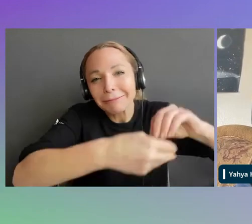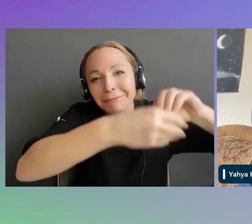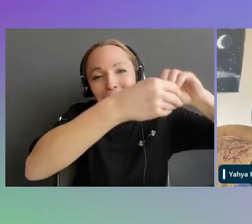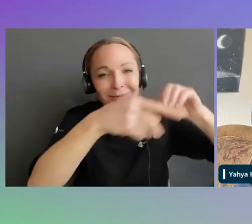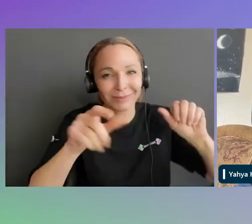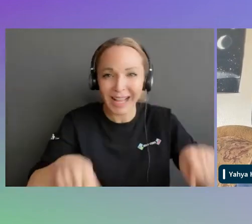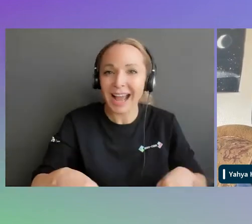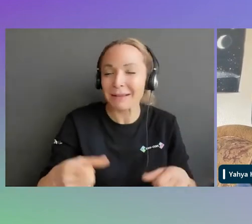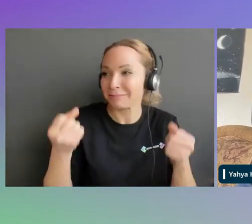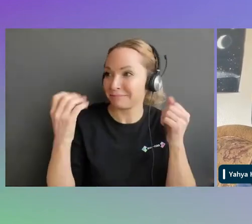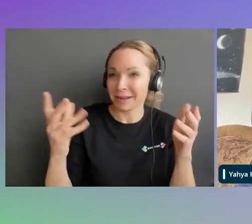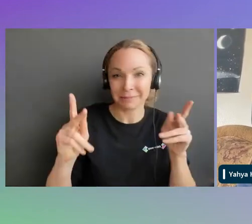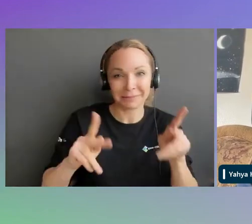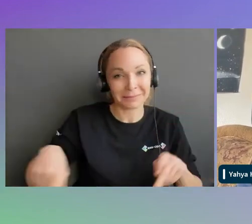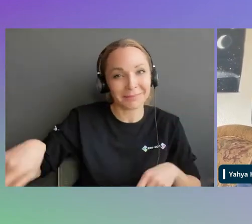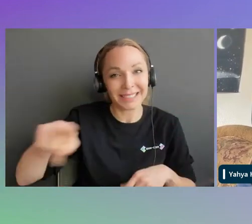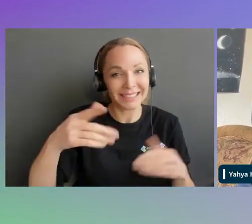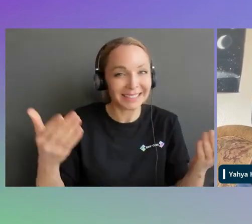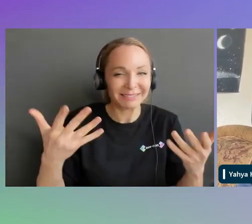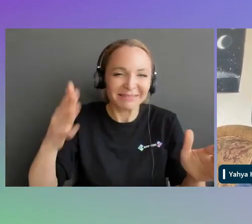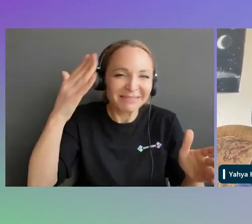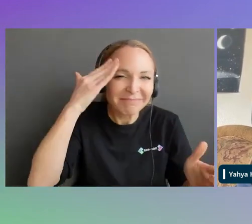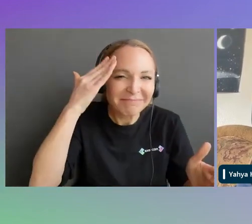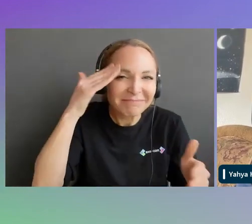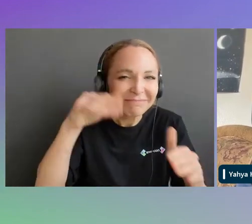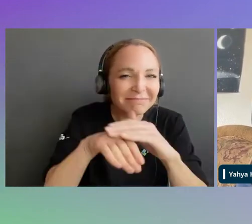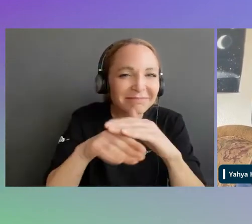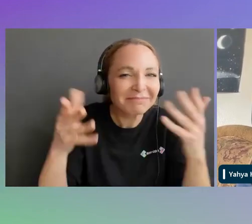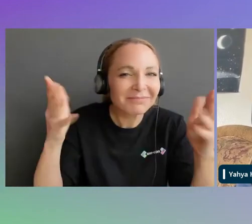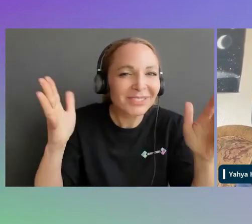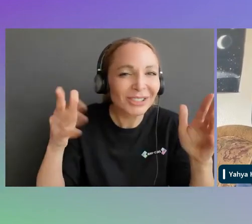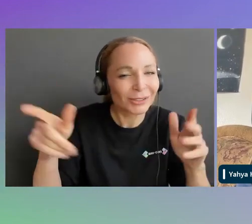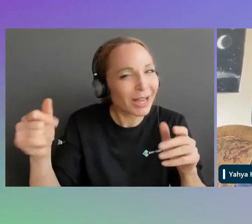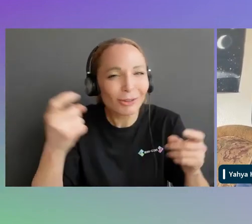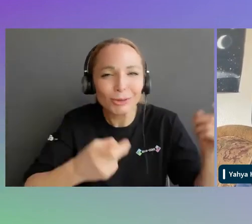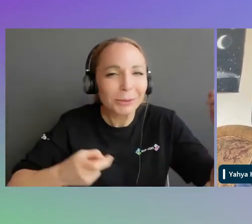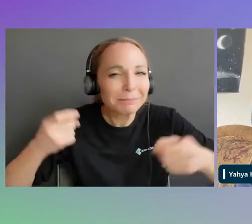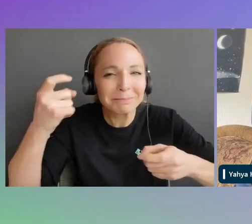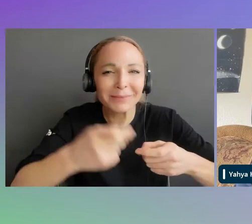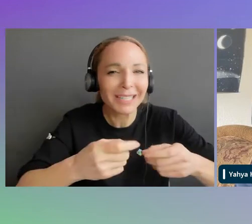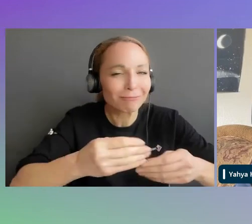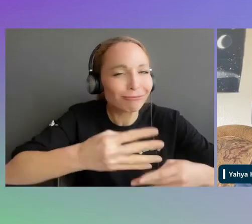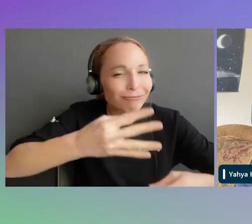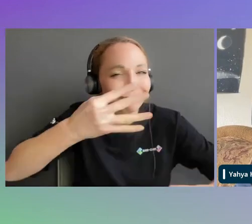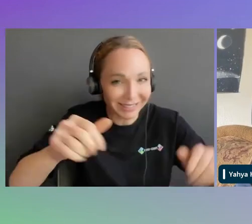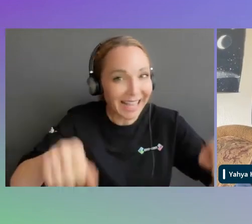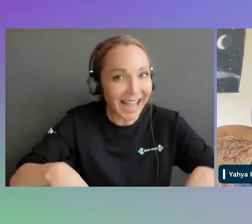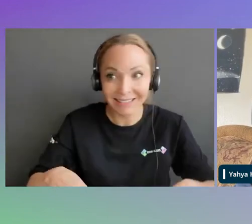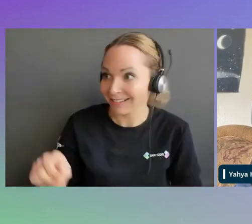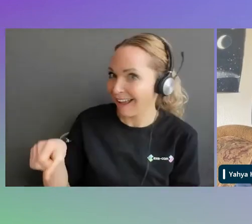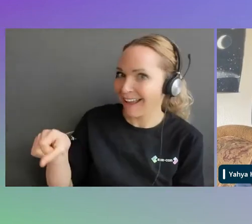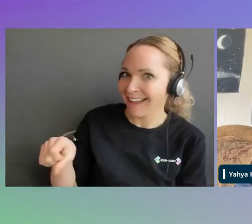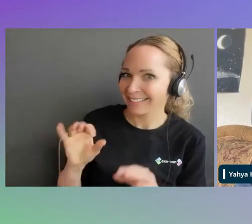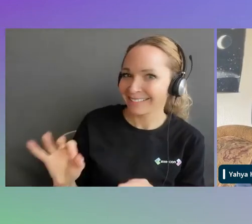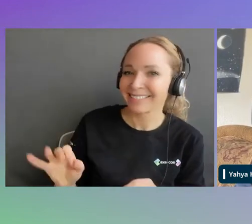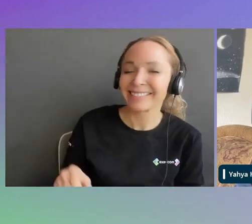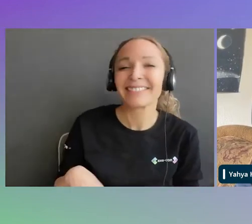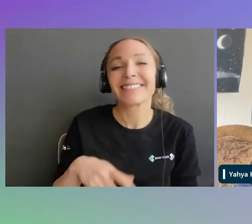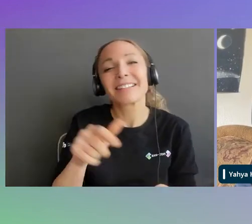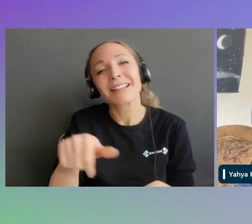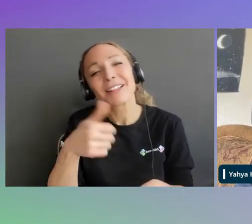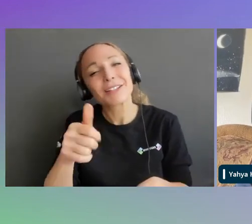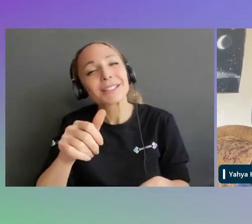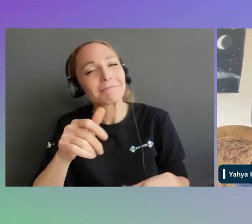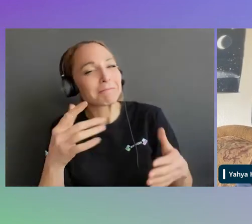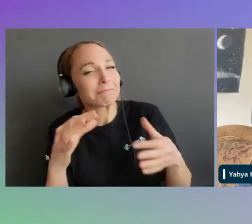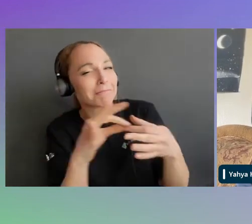here. You're welcome to do that as well. Yeah. But along kind of like similar train of